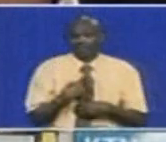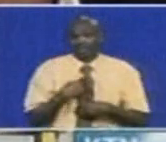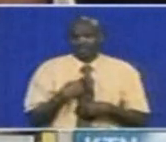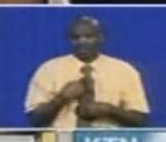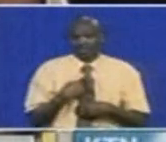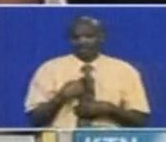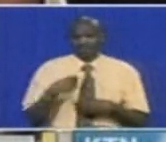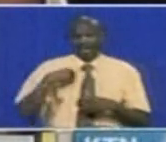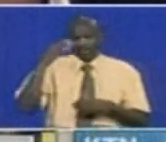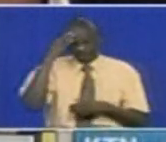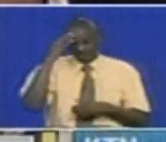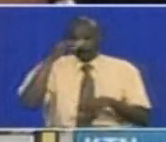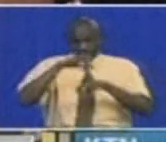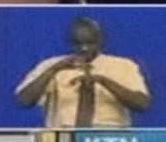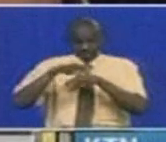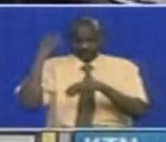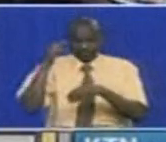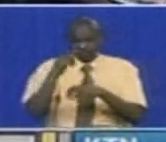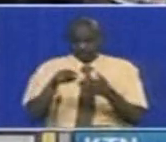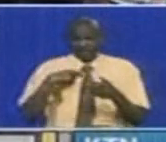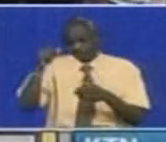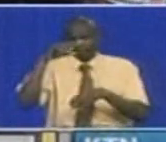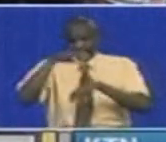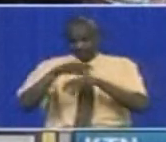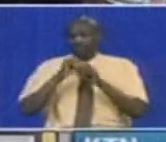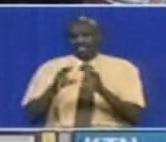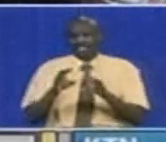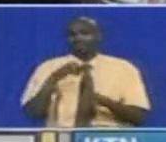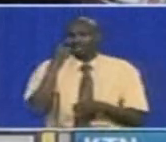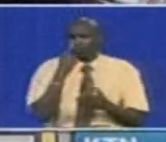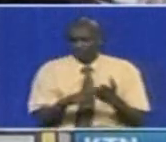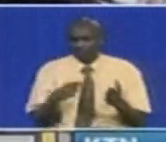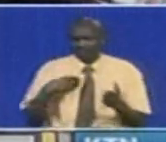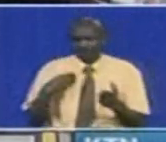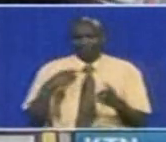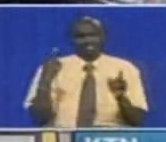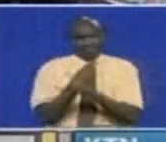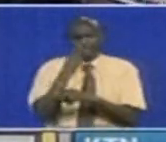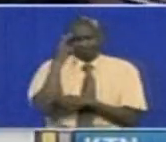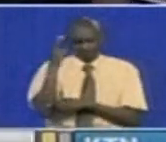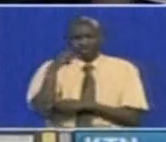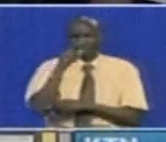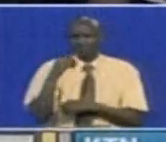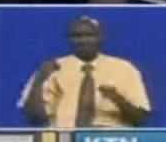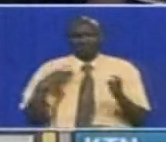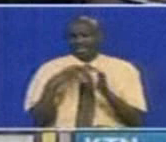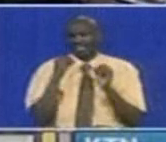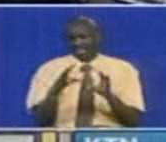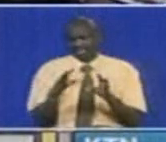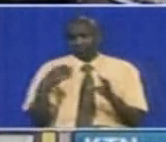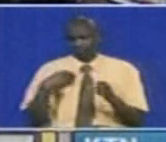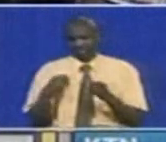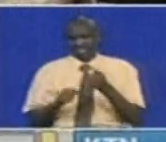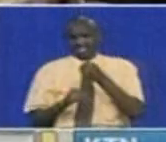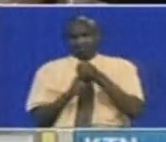fact, the mosque that I used to pray in, I didn't go to the mosque. He espoused controversial views, unafraid of stating his support for the